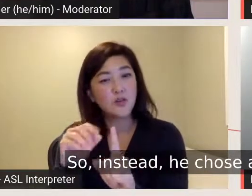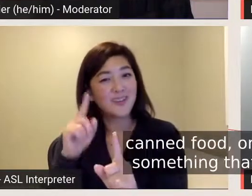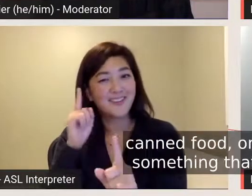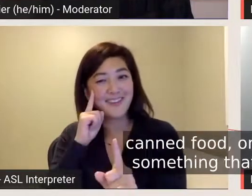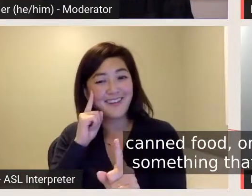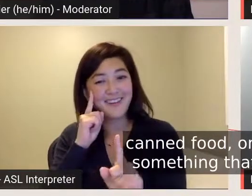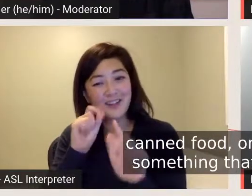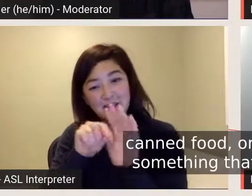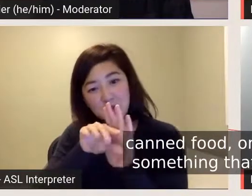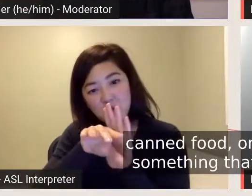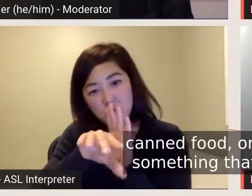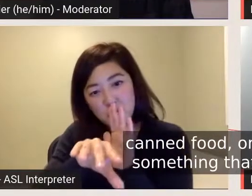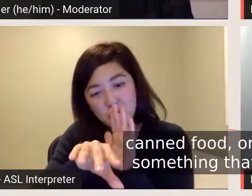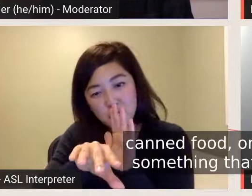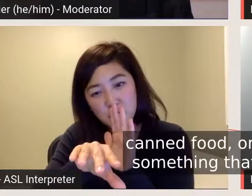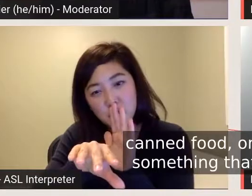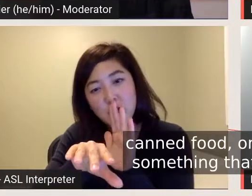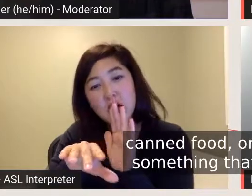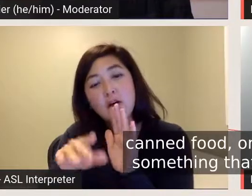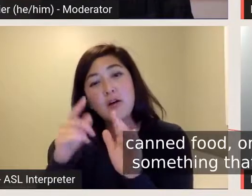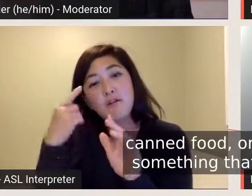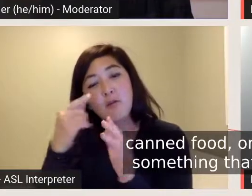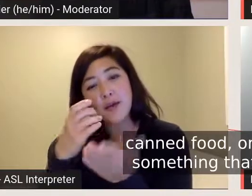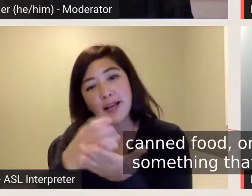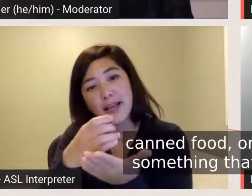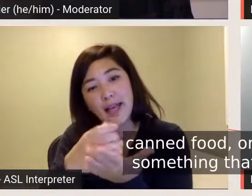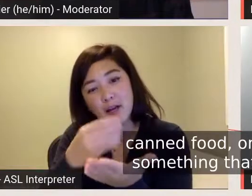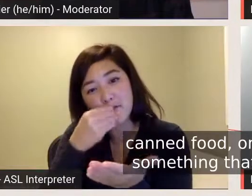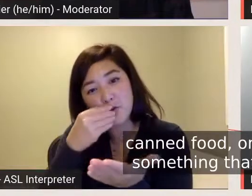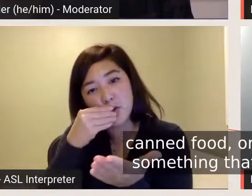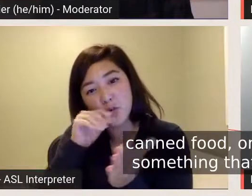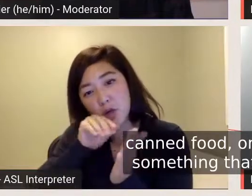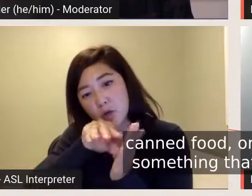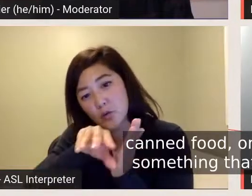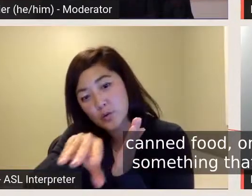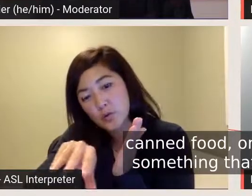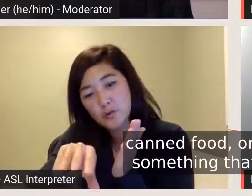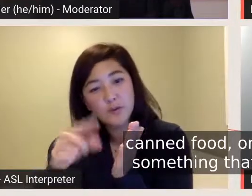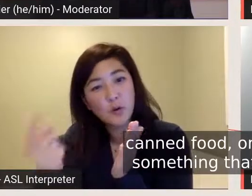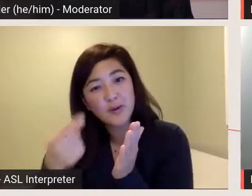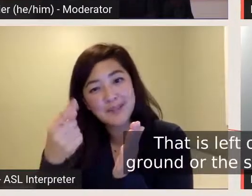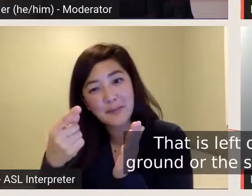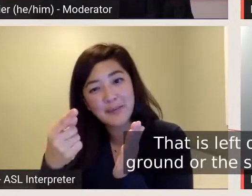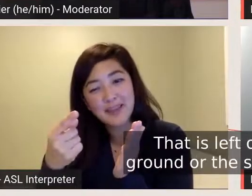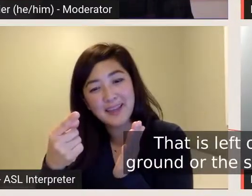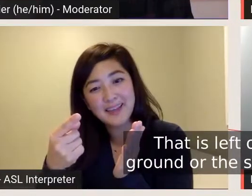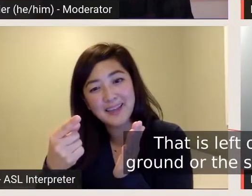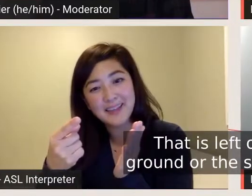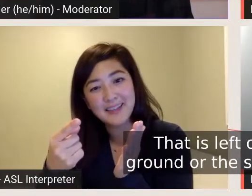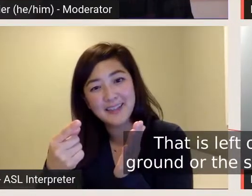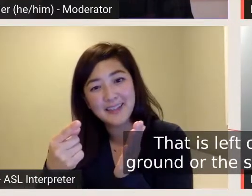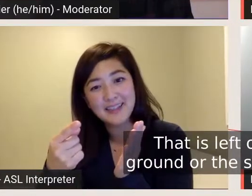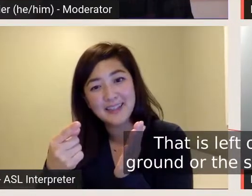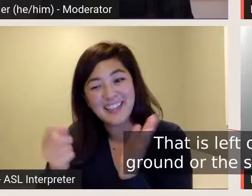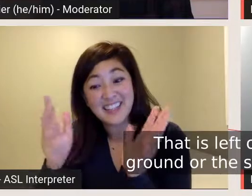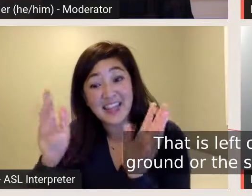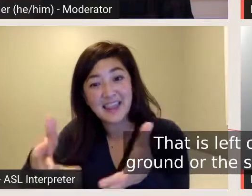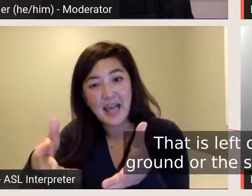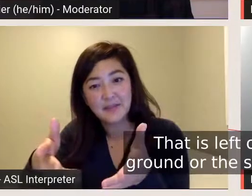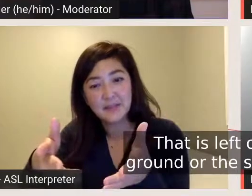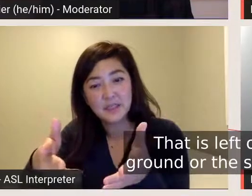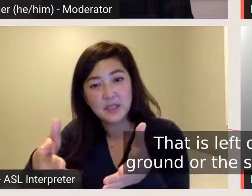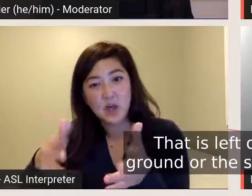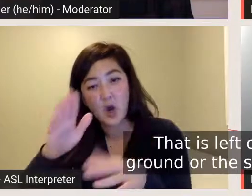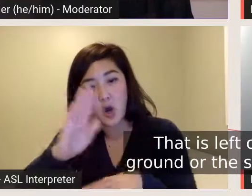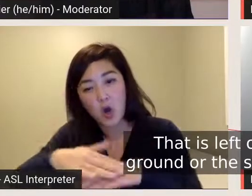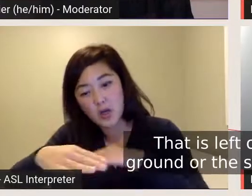canned food, or a shadow of something that is left, onto the